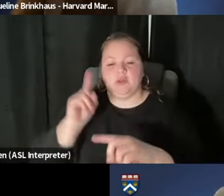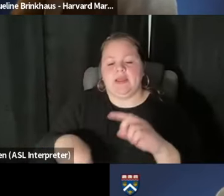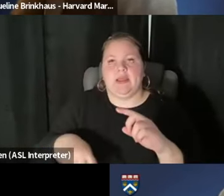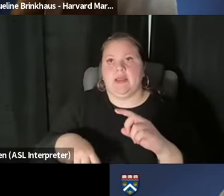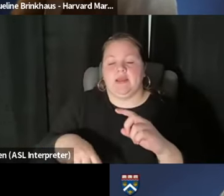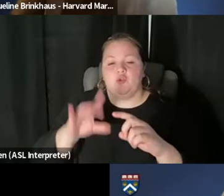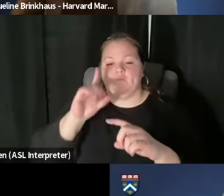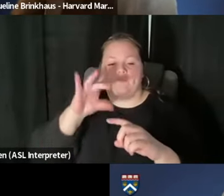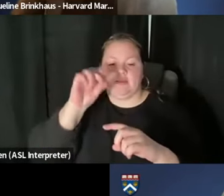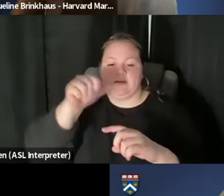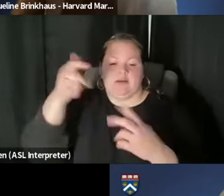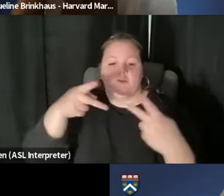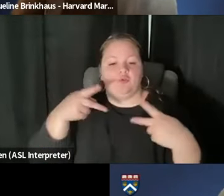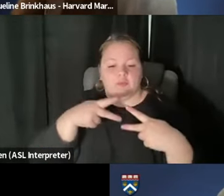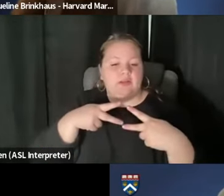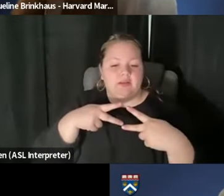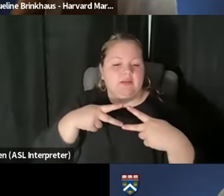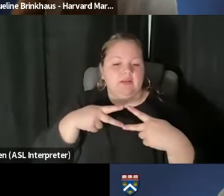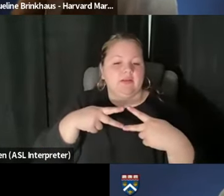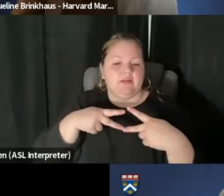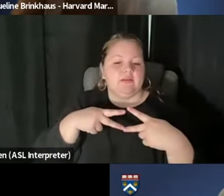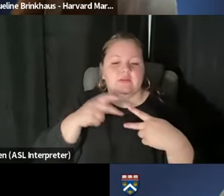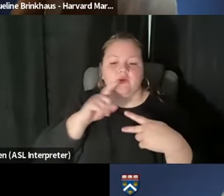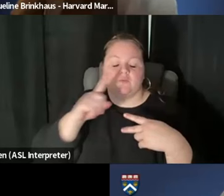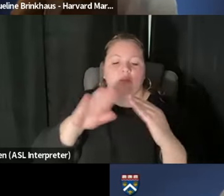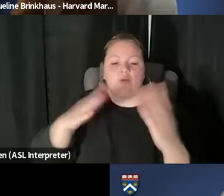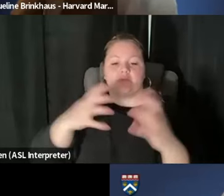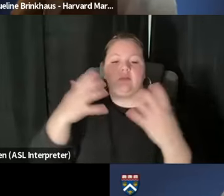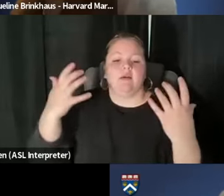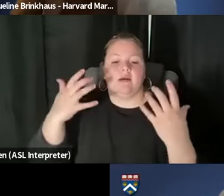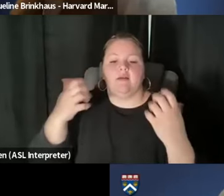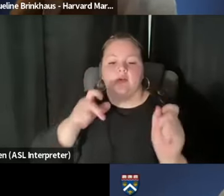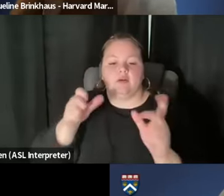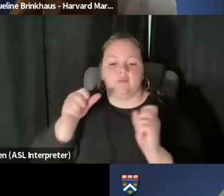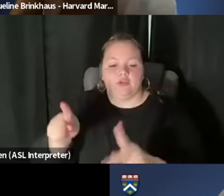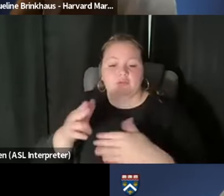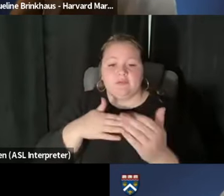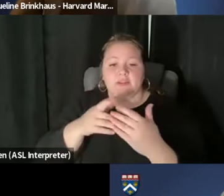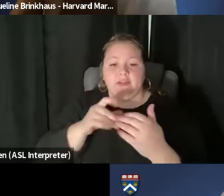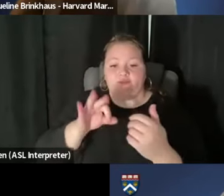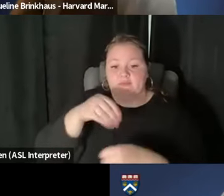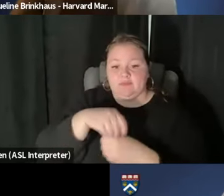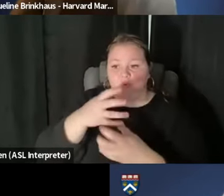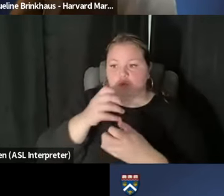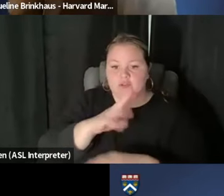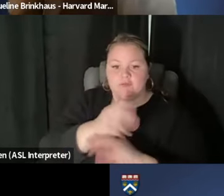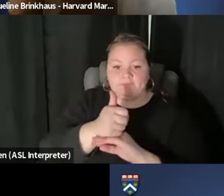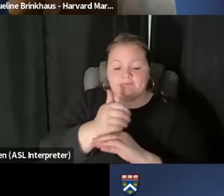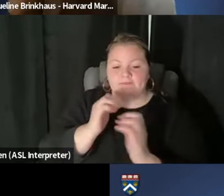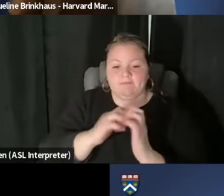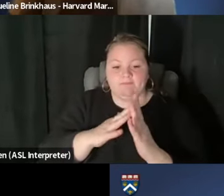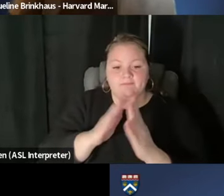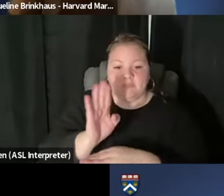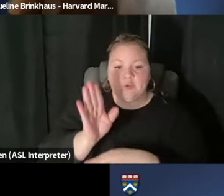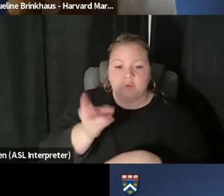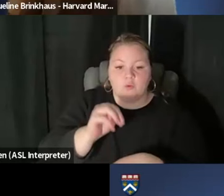doors. And if you are even like, if you just have like an entrepreneurial spirit as well, there are just so many resources there to